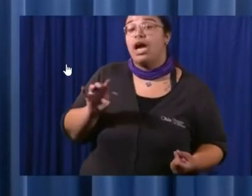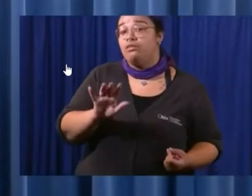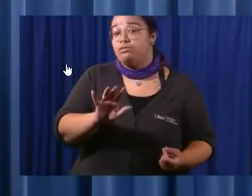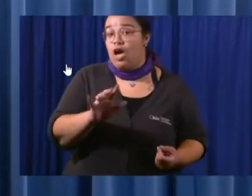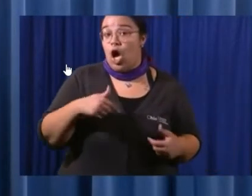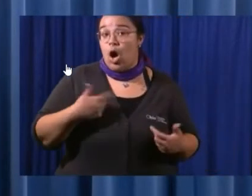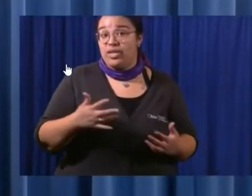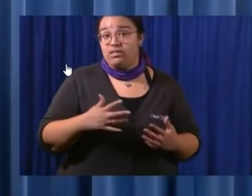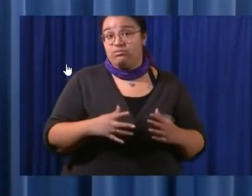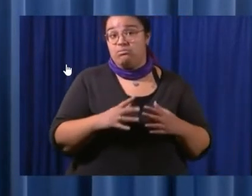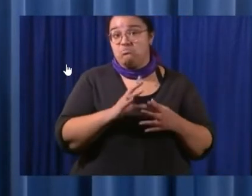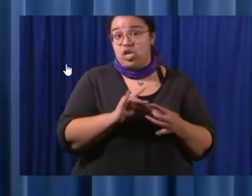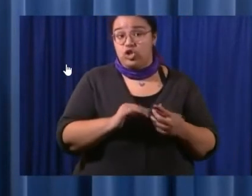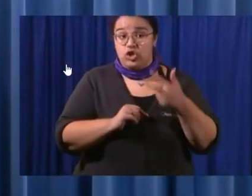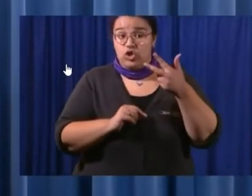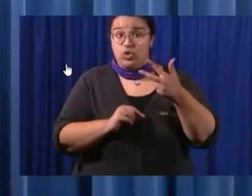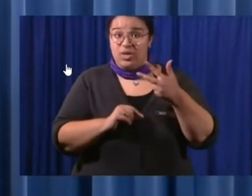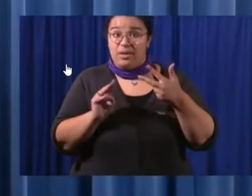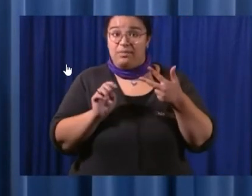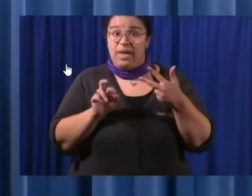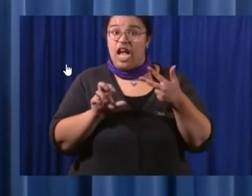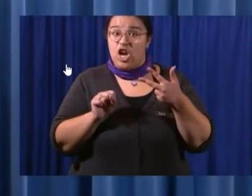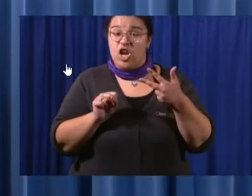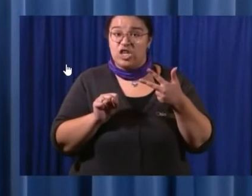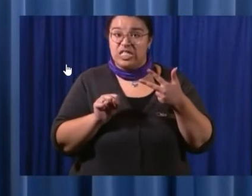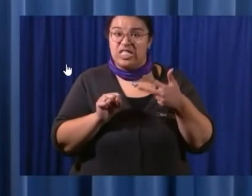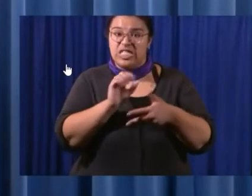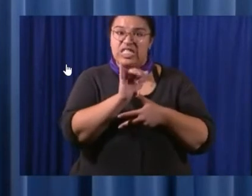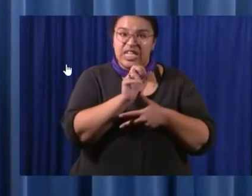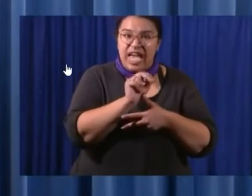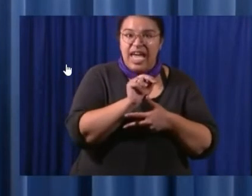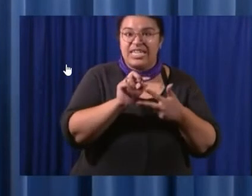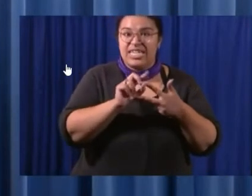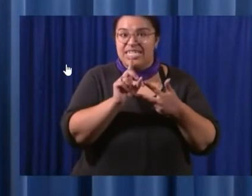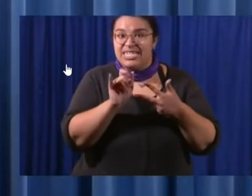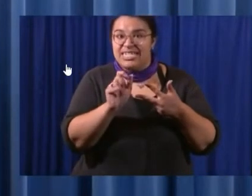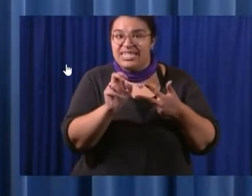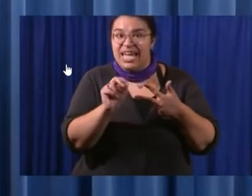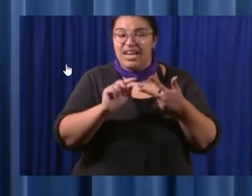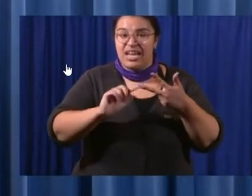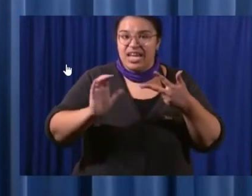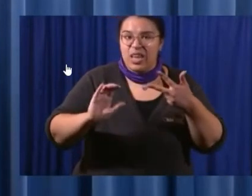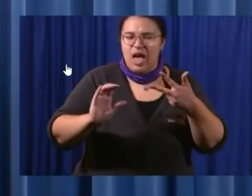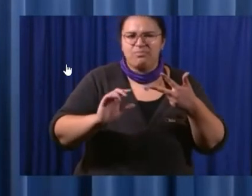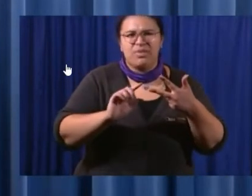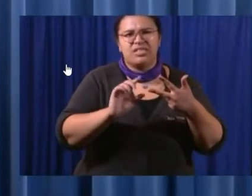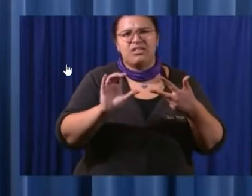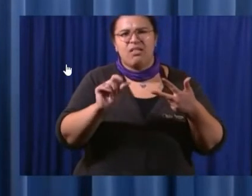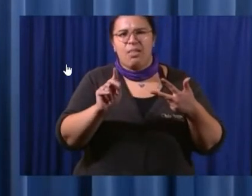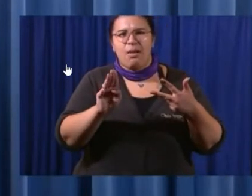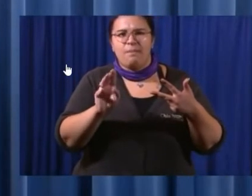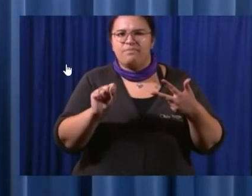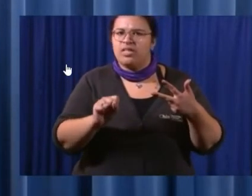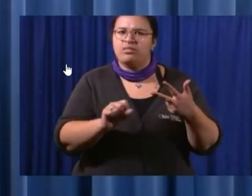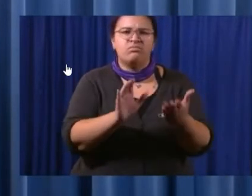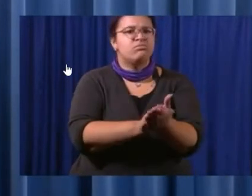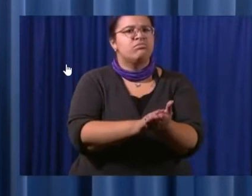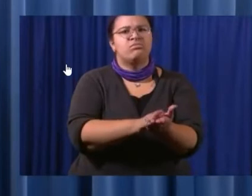think are to be commended for what they're doing. I think it's the right thing to do, but no one should mistake this as me backing